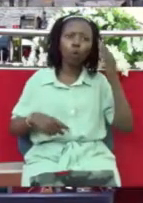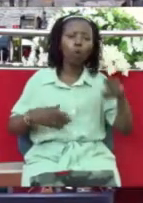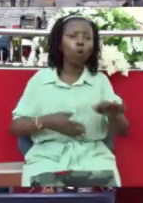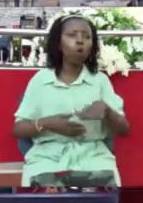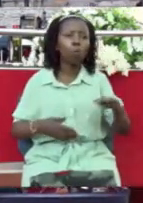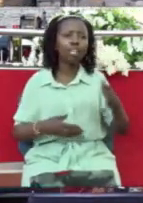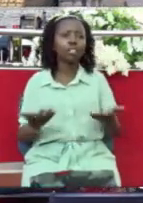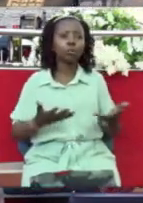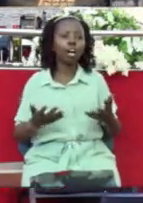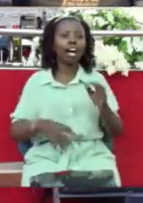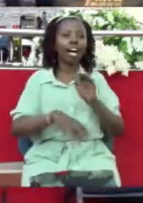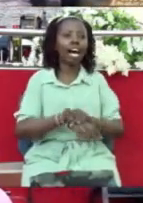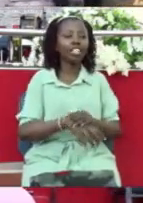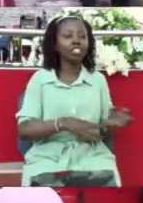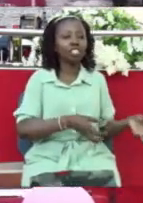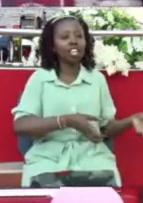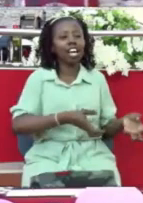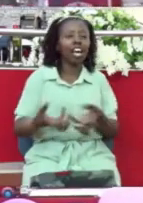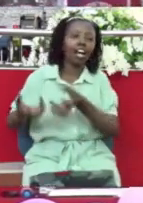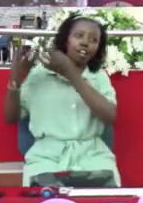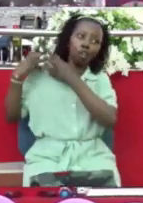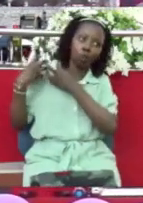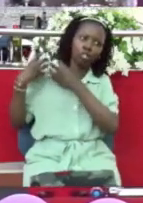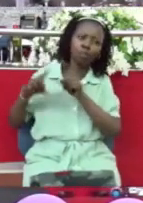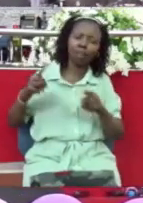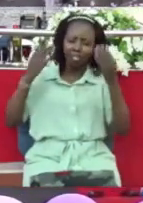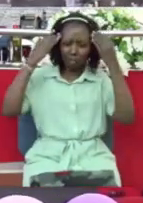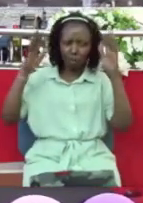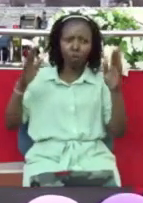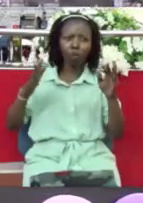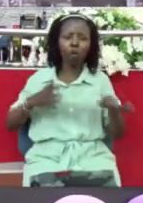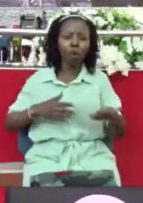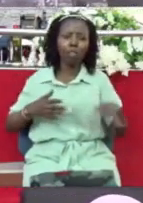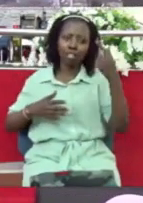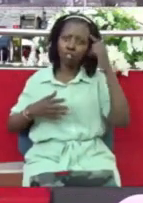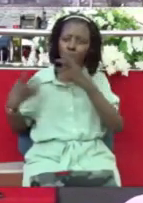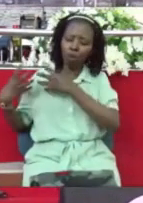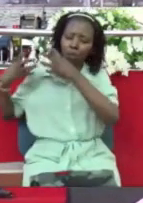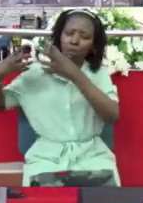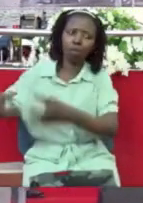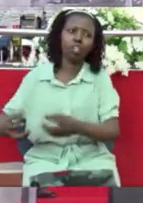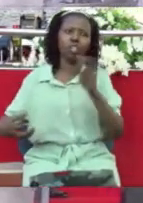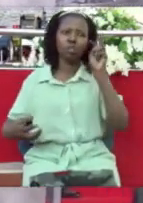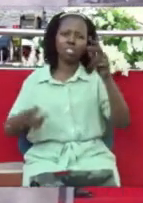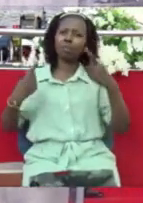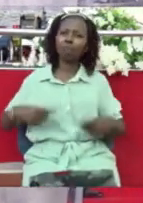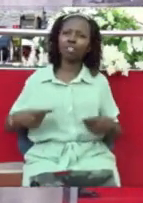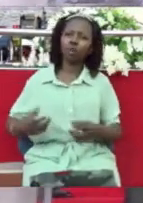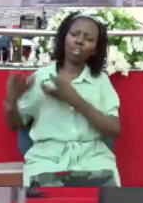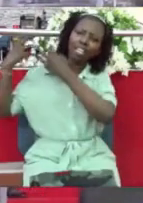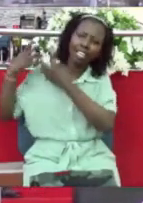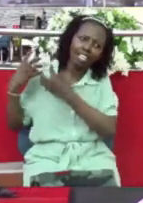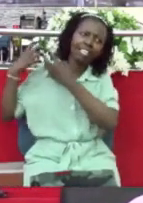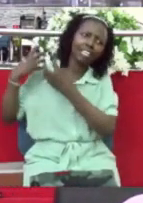offloaded. Lakini pahali pa kutolewa hatujui. But you don't know the place to offload. Unaona ndugu bado amebebana. You just see a brother is still carrying a